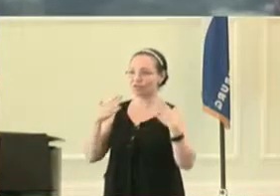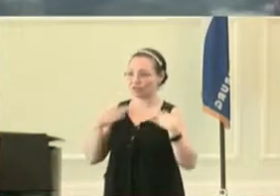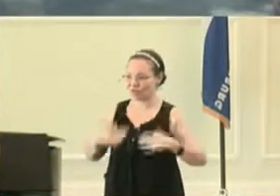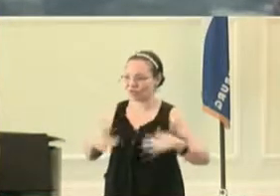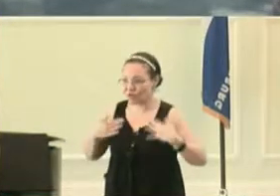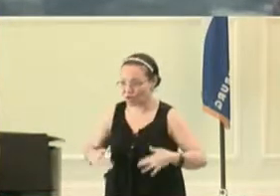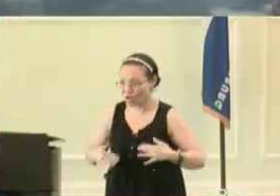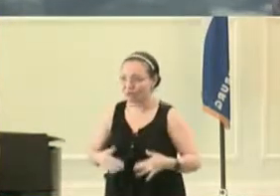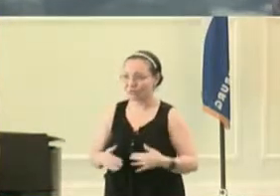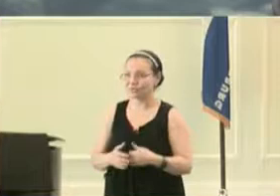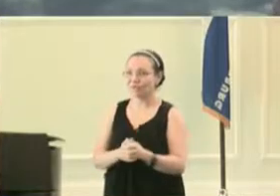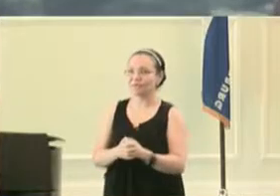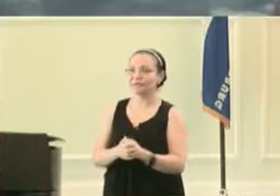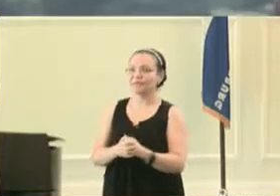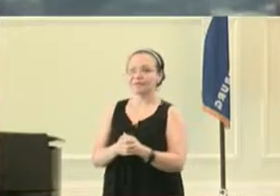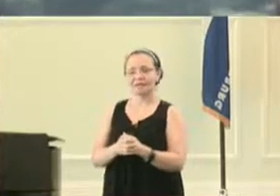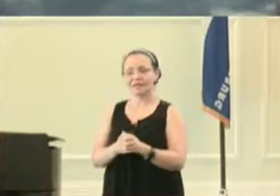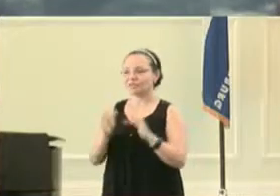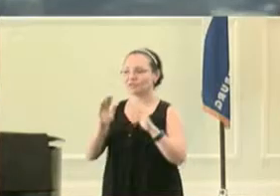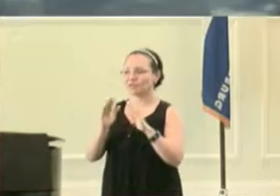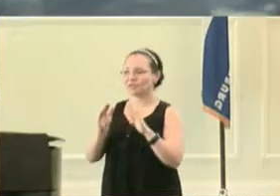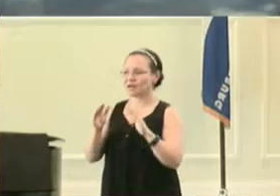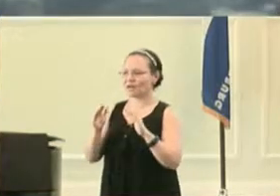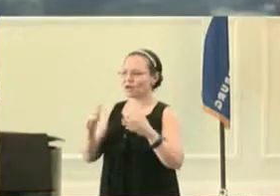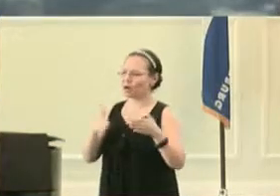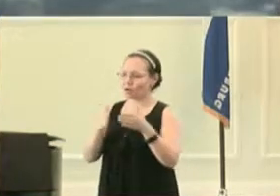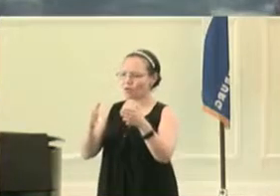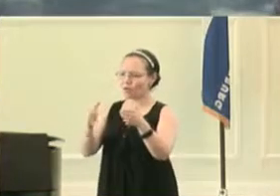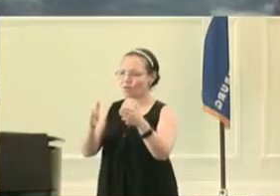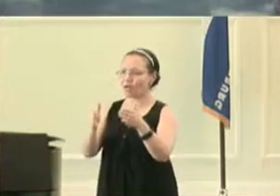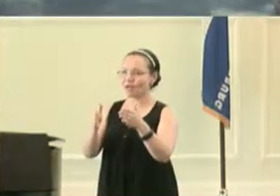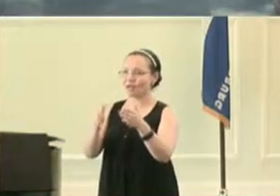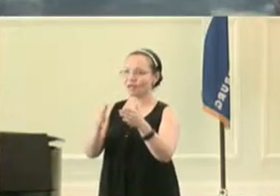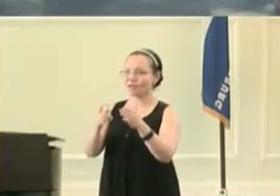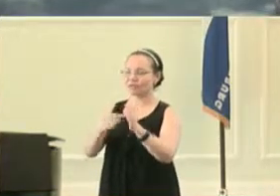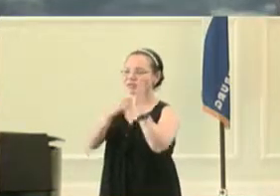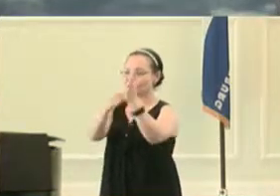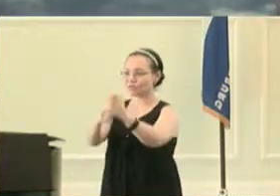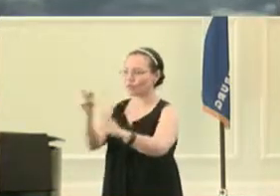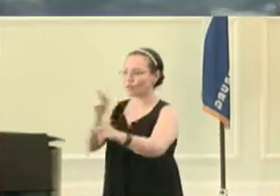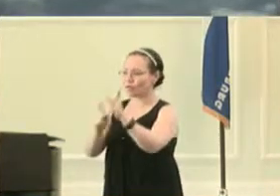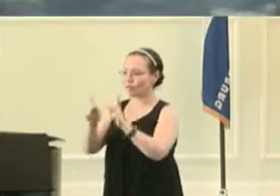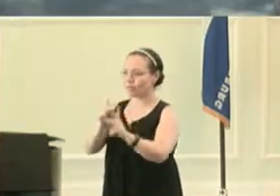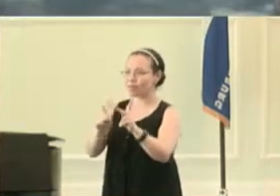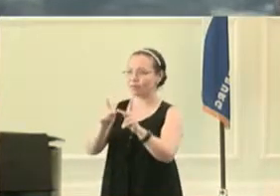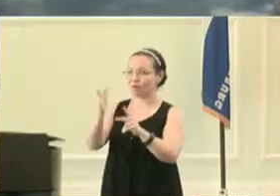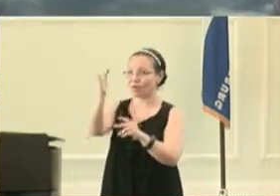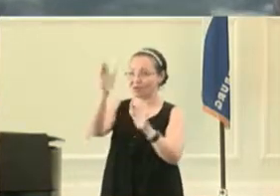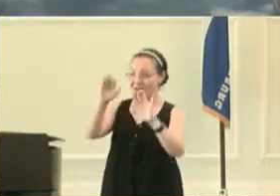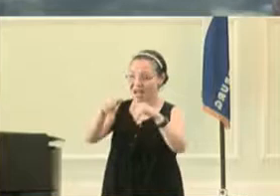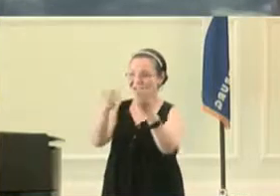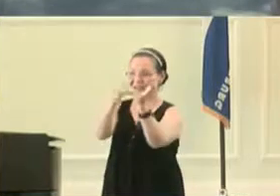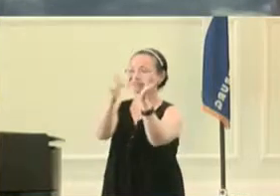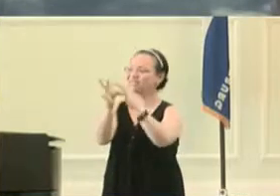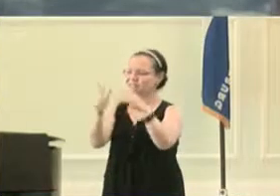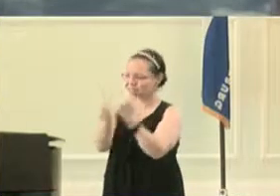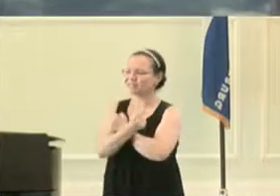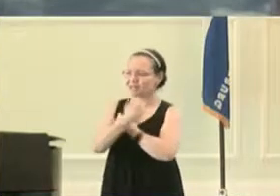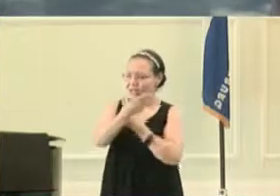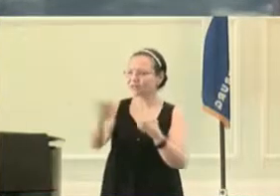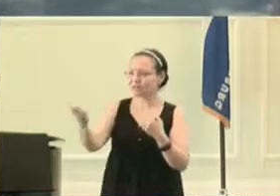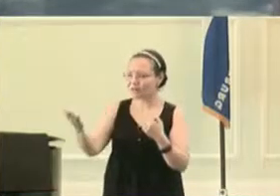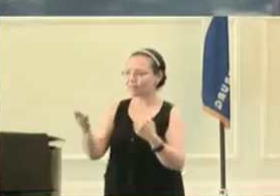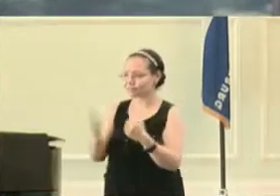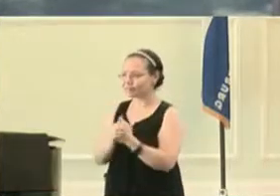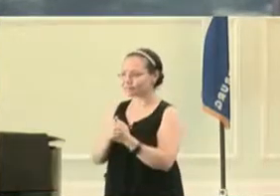their clothes. And it's just a way of showing the love of Jesus with people. And we are going to have a little